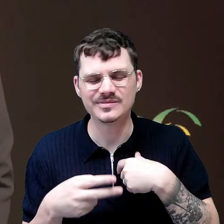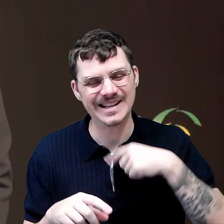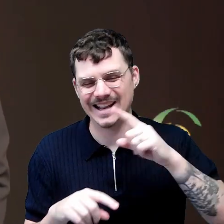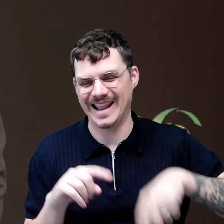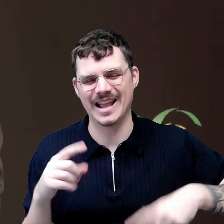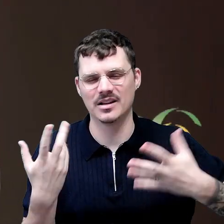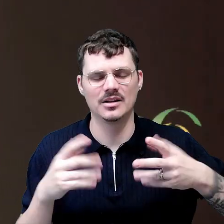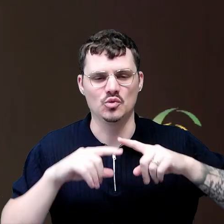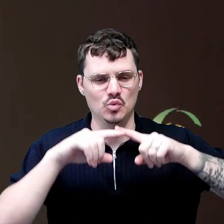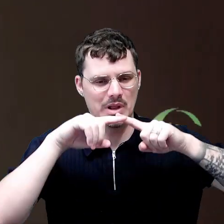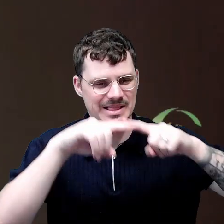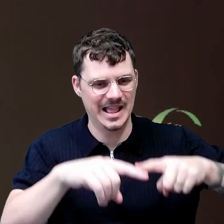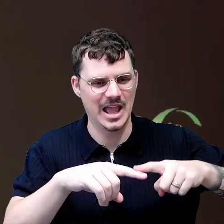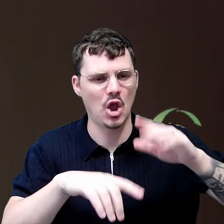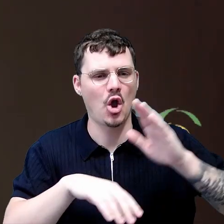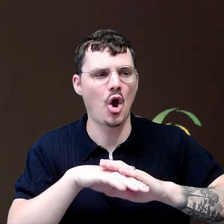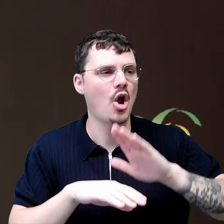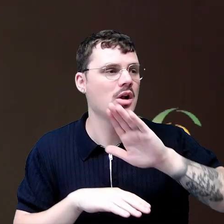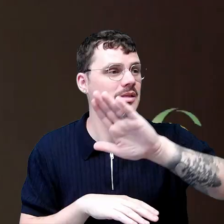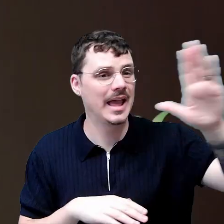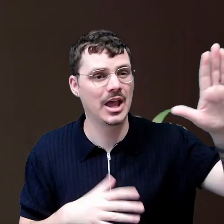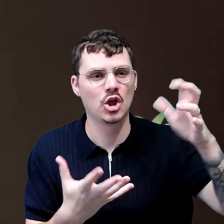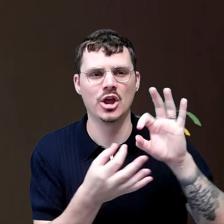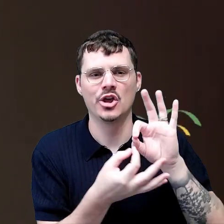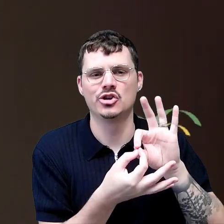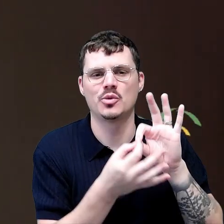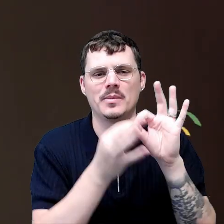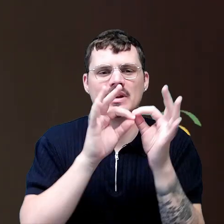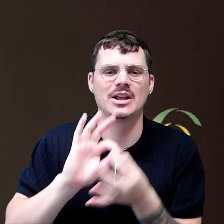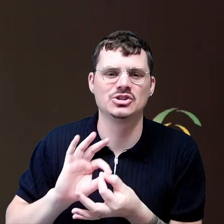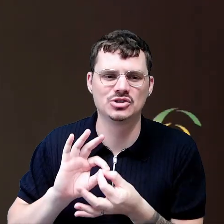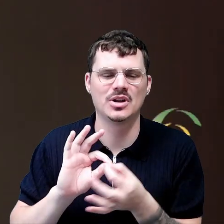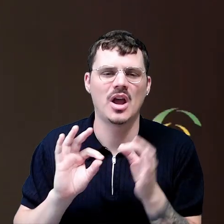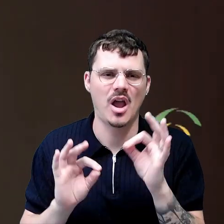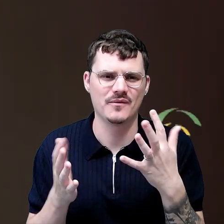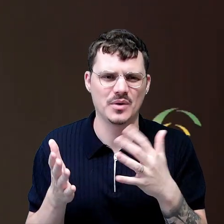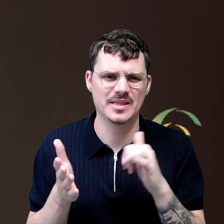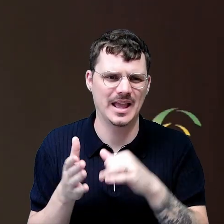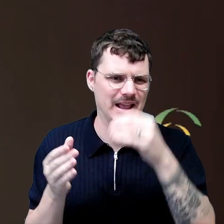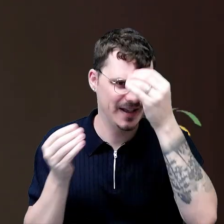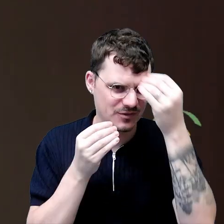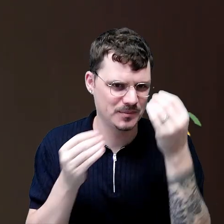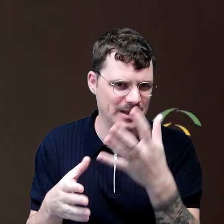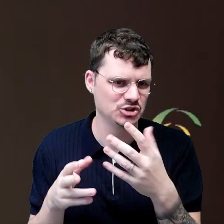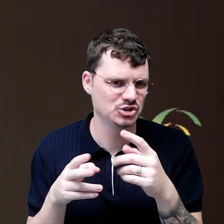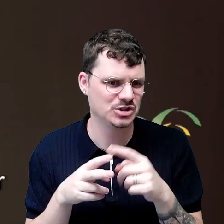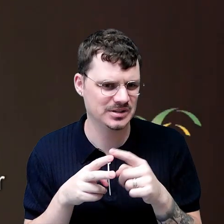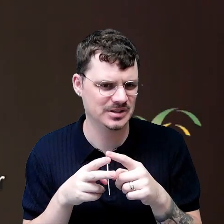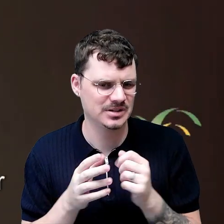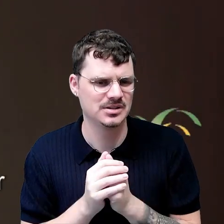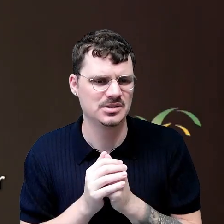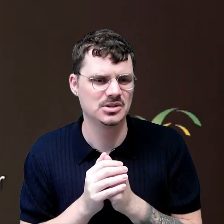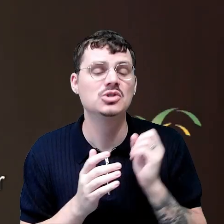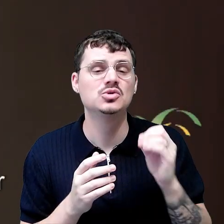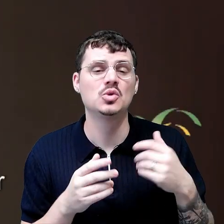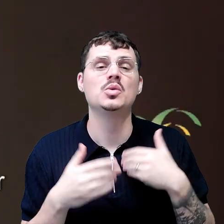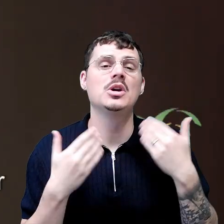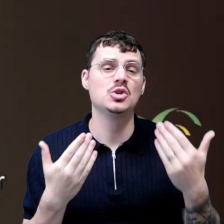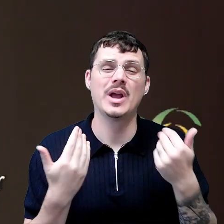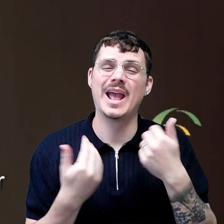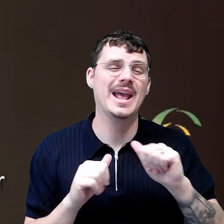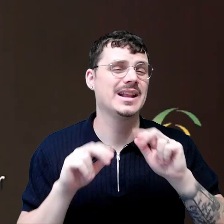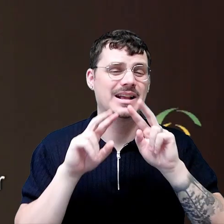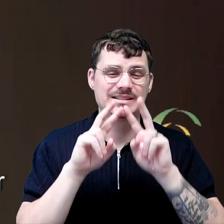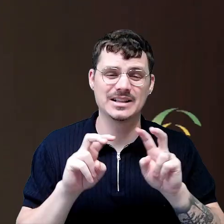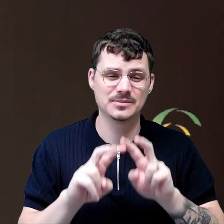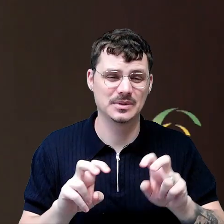can't rely on anybody else's interpretation of an objective piece of information. So when we do